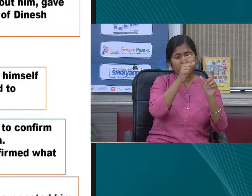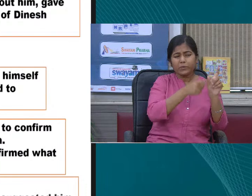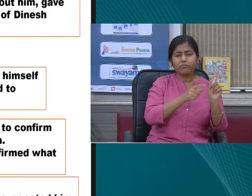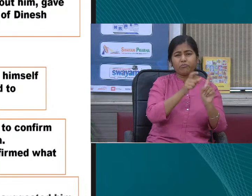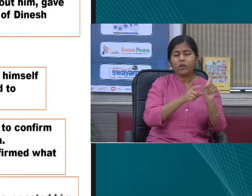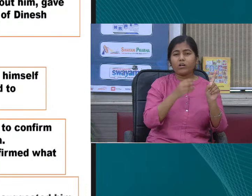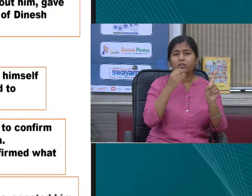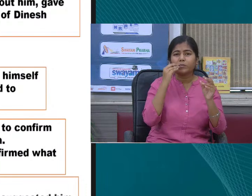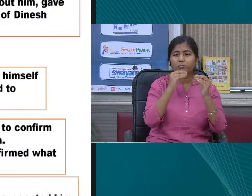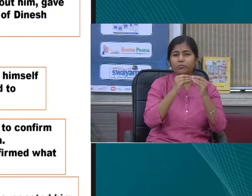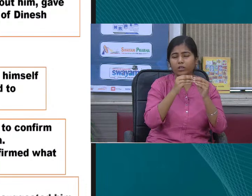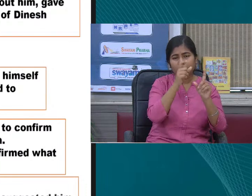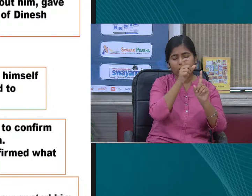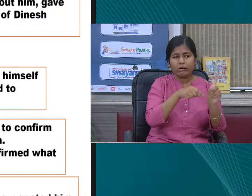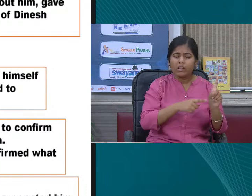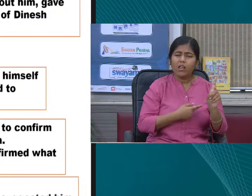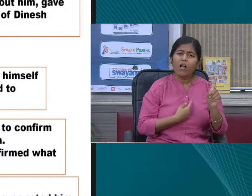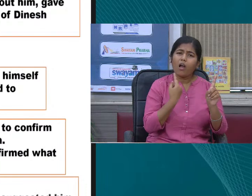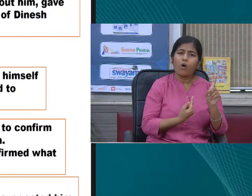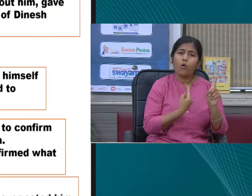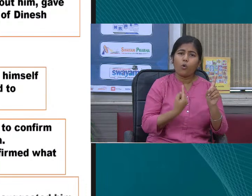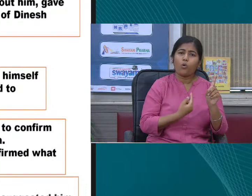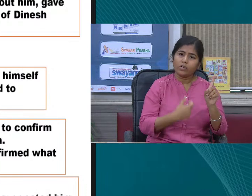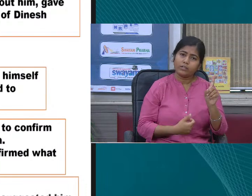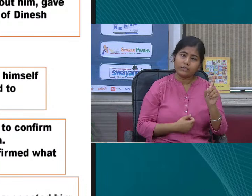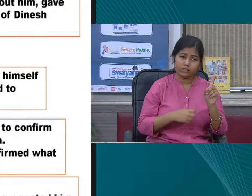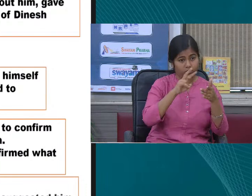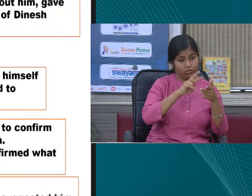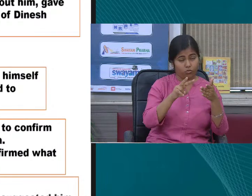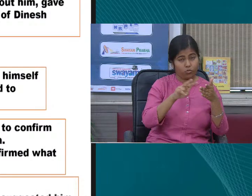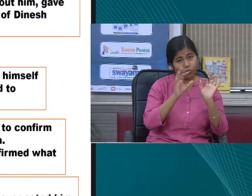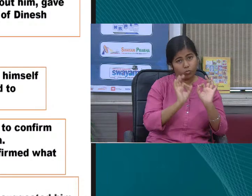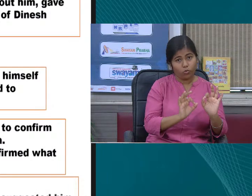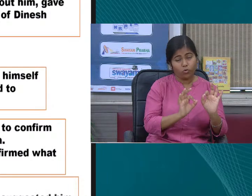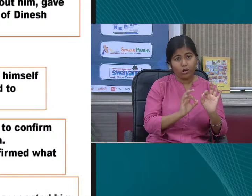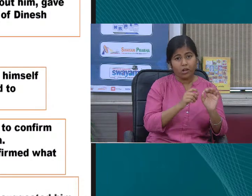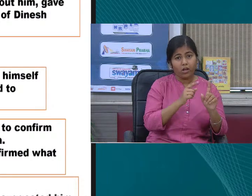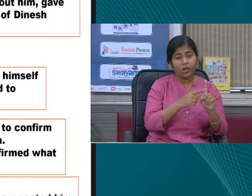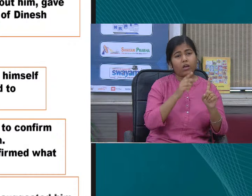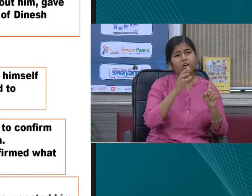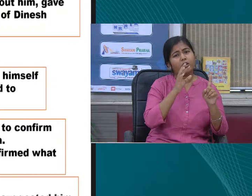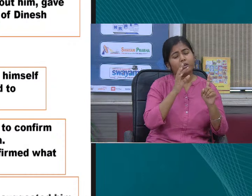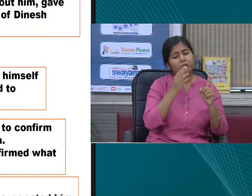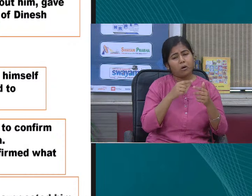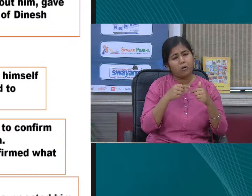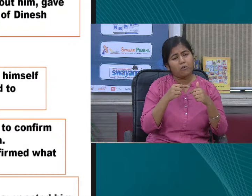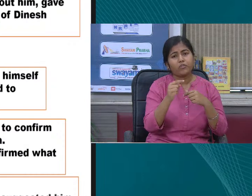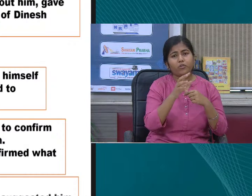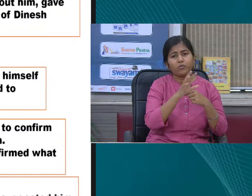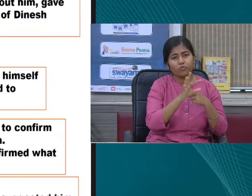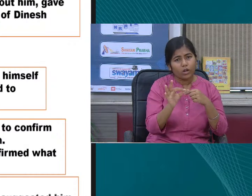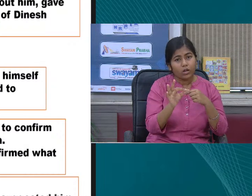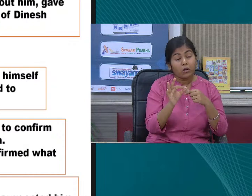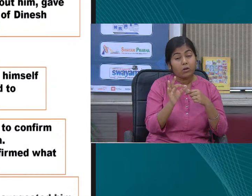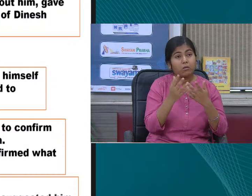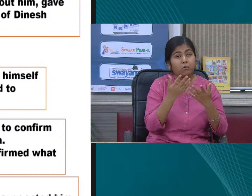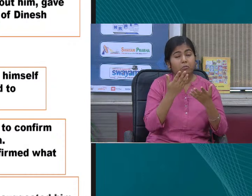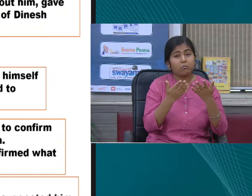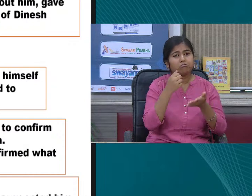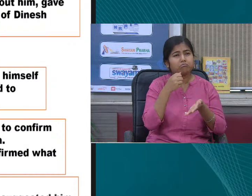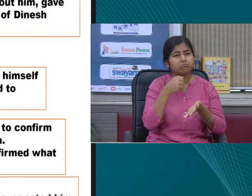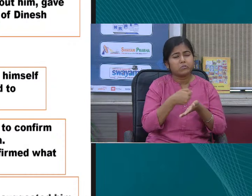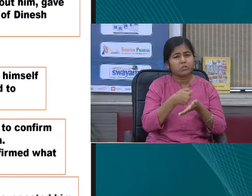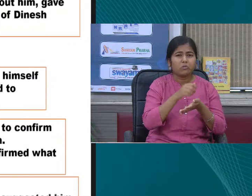like to mingle much and he's a very good reader. In a week, he used to read almost 5 books. You know,